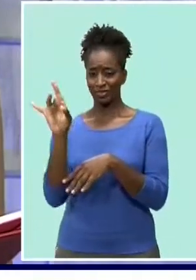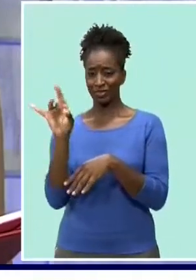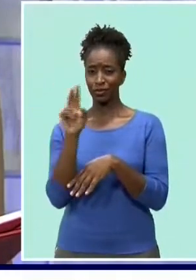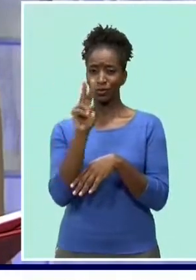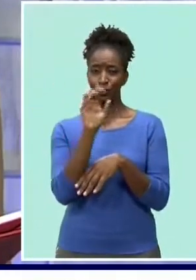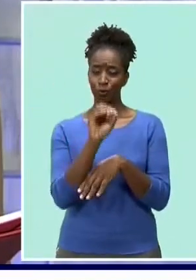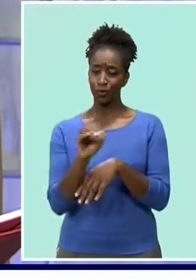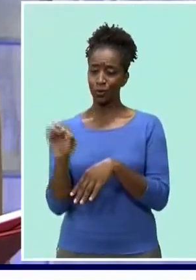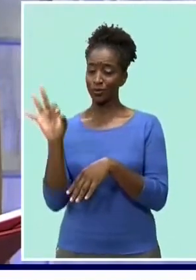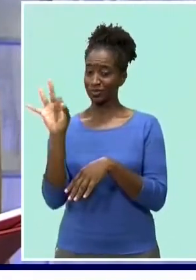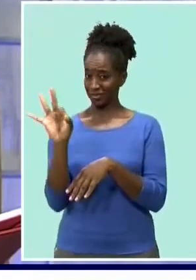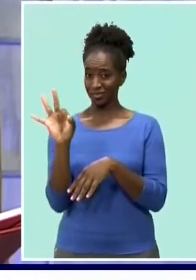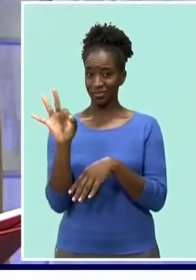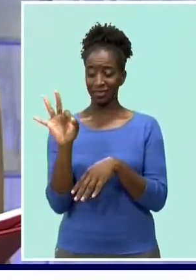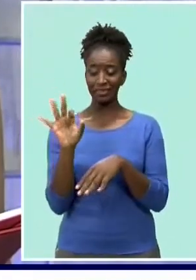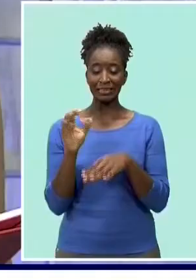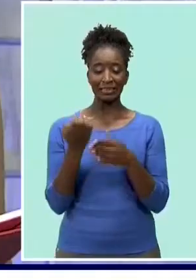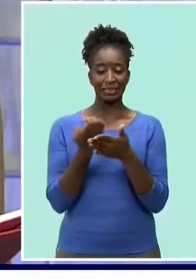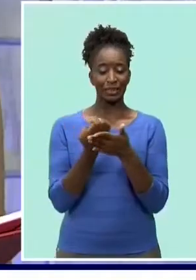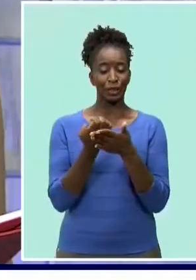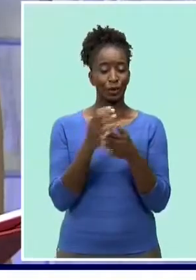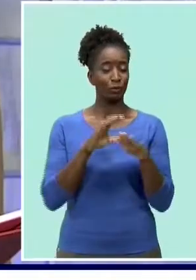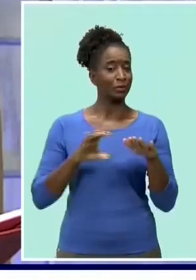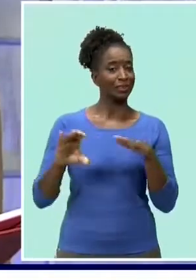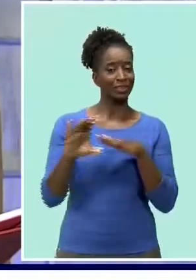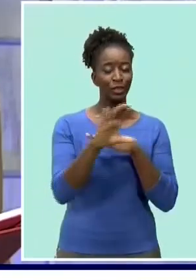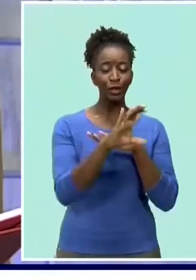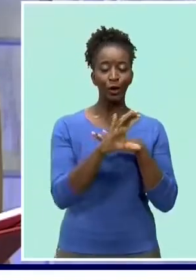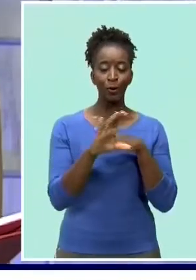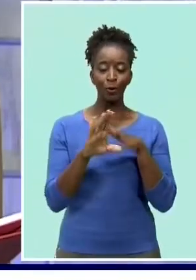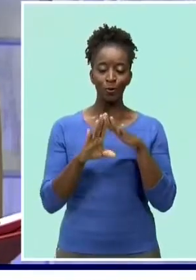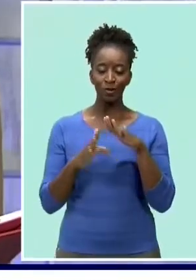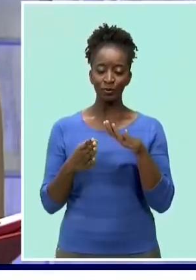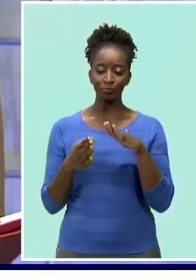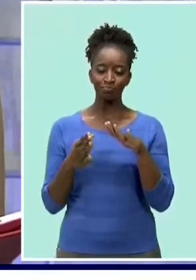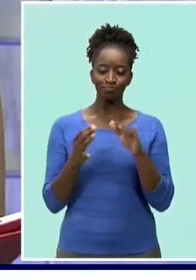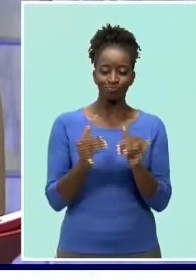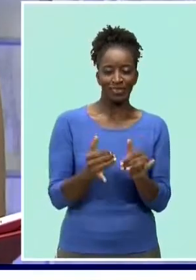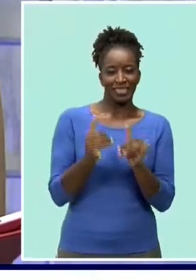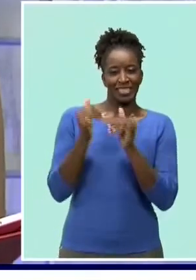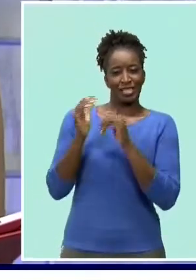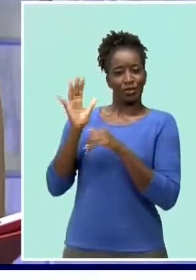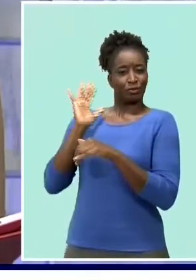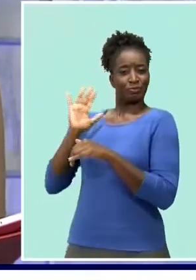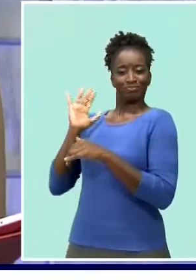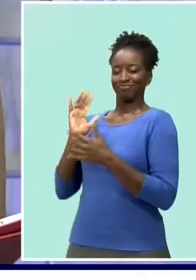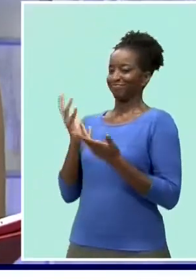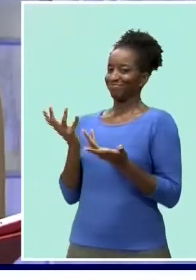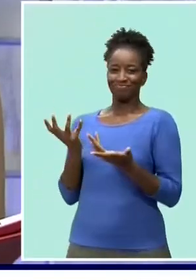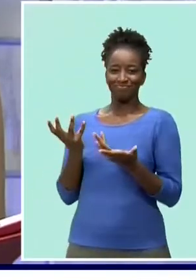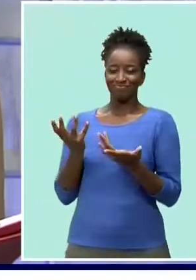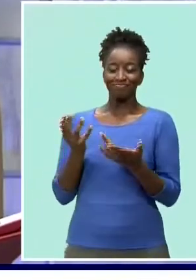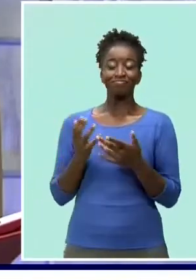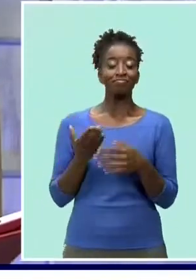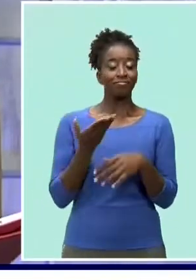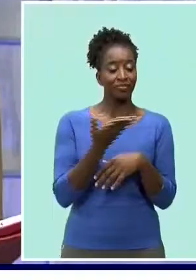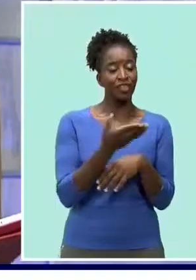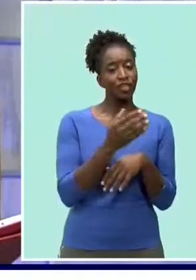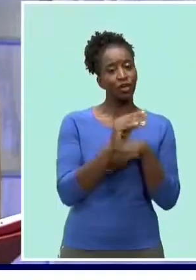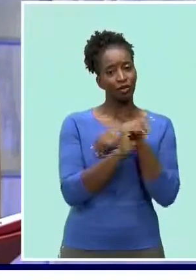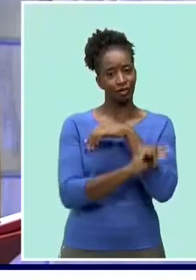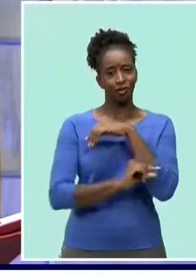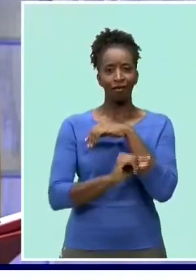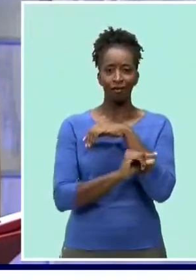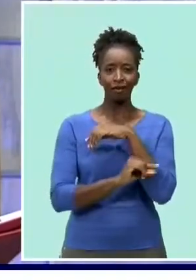not returned to pre-crisis economic growth. Now, with the exception of Guyana, commodity producers have been dealing with a drop in prices